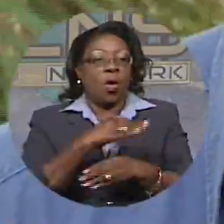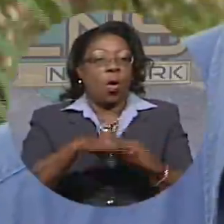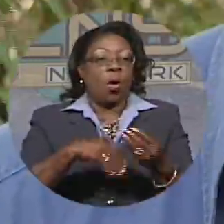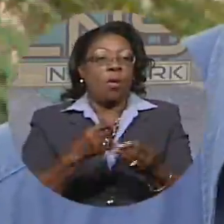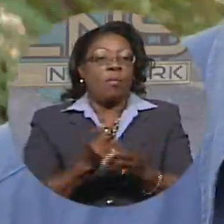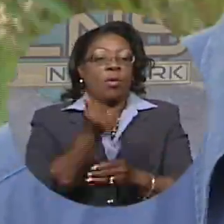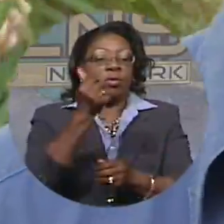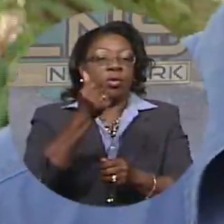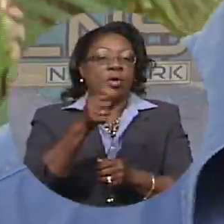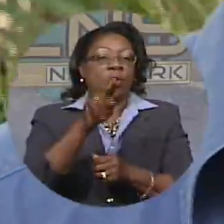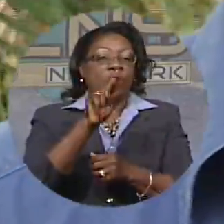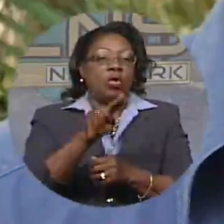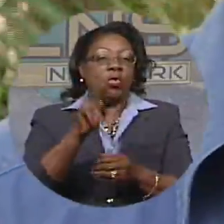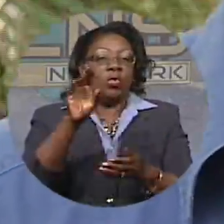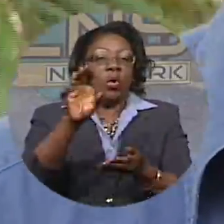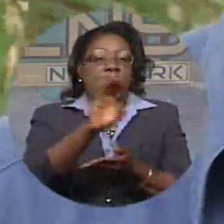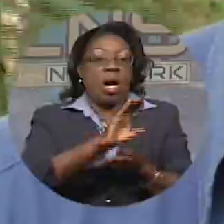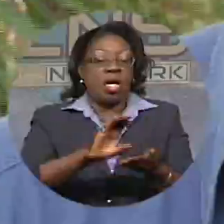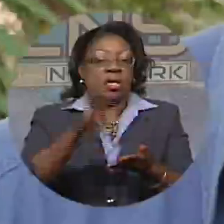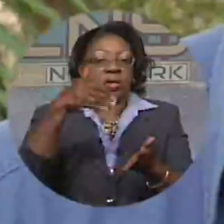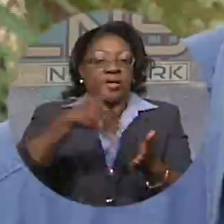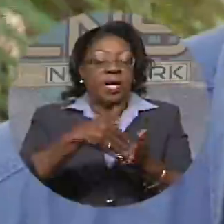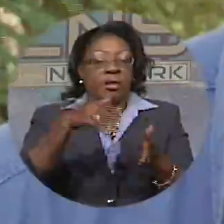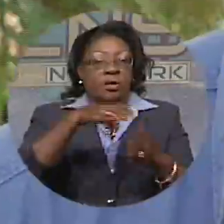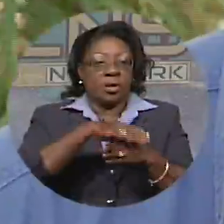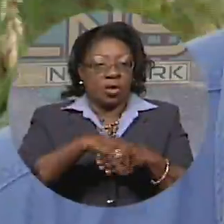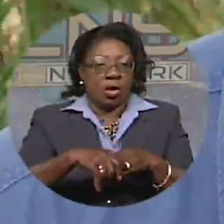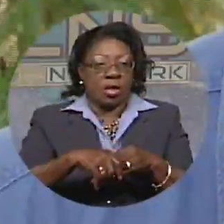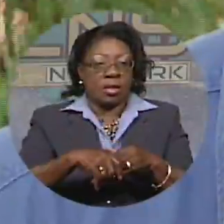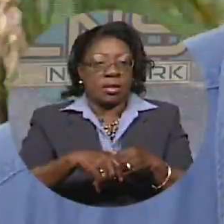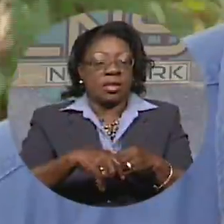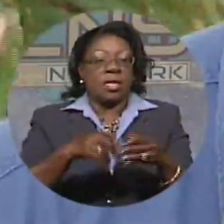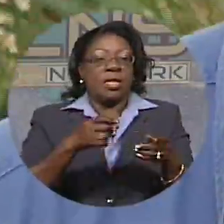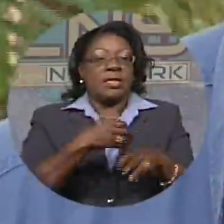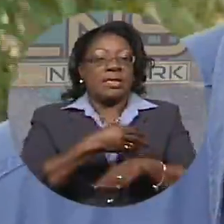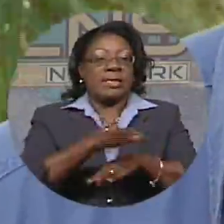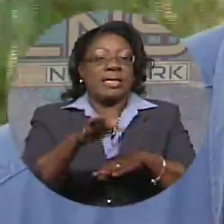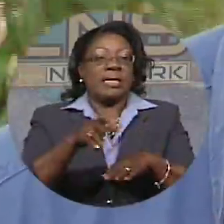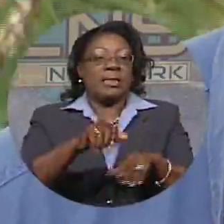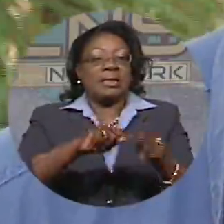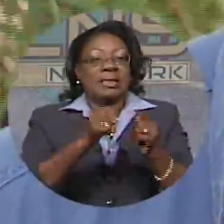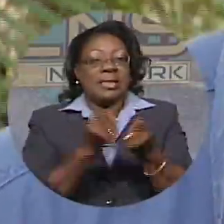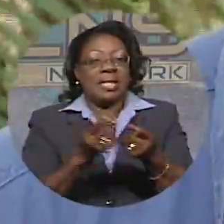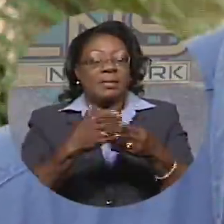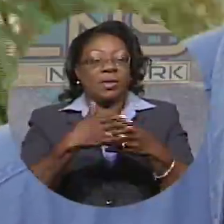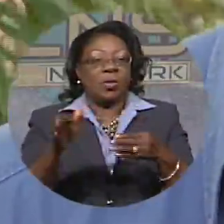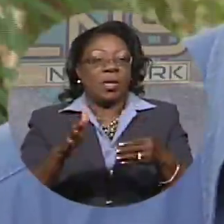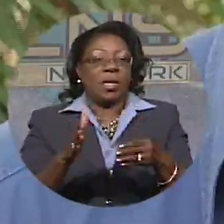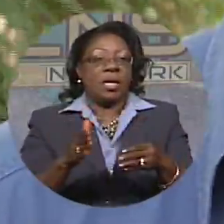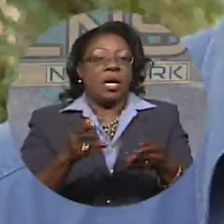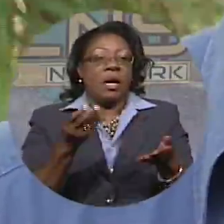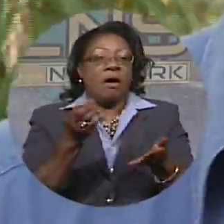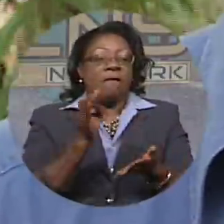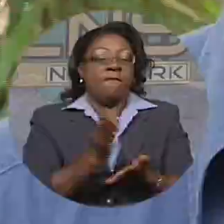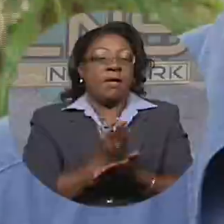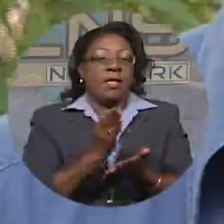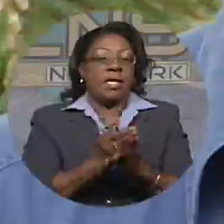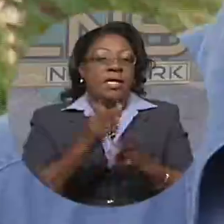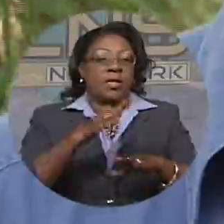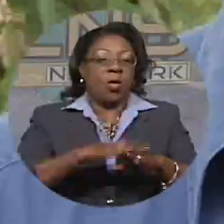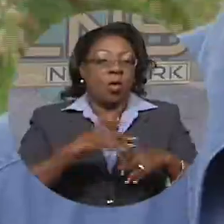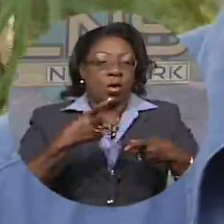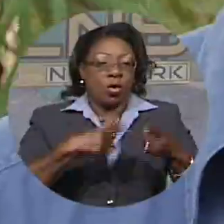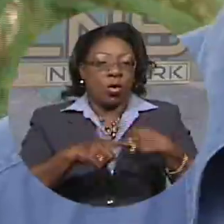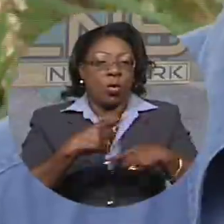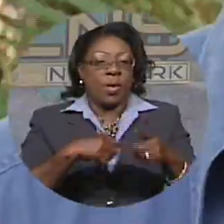$200,000 or thereabouts already on teams travel, and so it wasn't a question of not getting the funds in time. Funding is an ongoing issue with our federation.